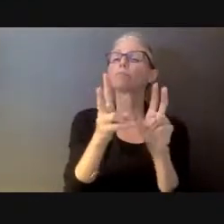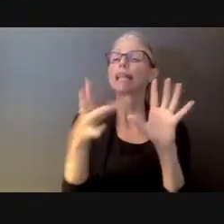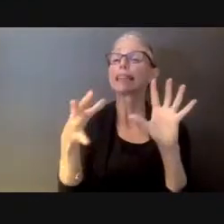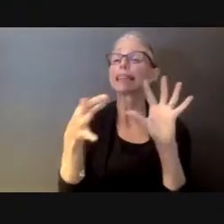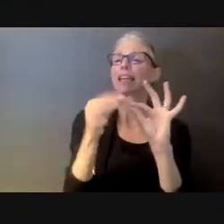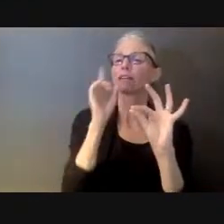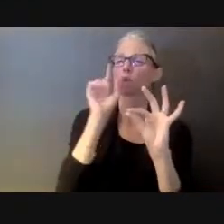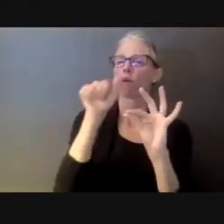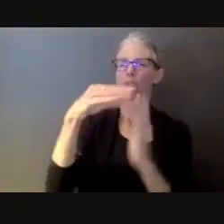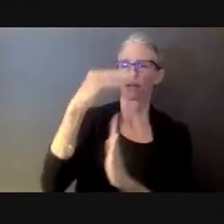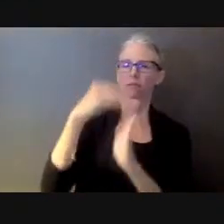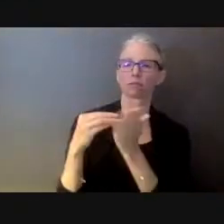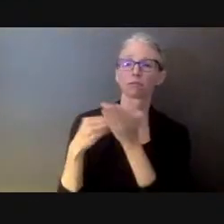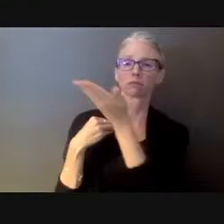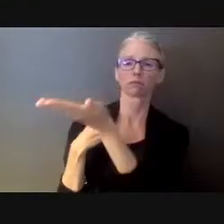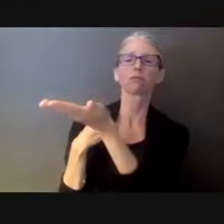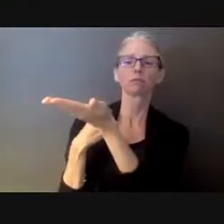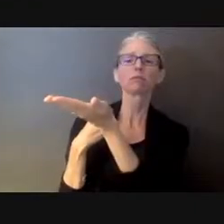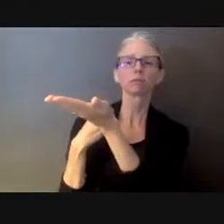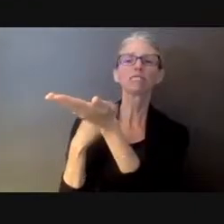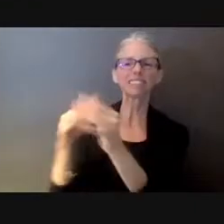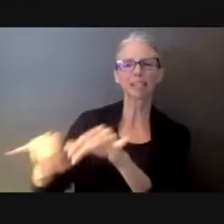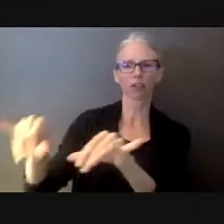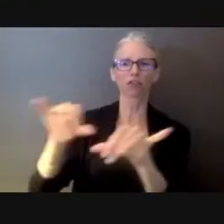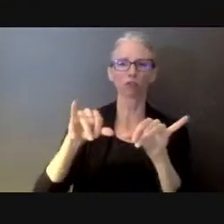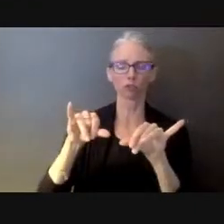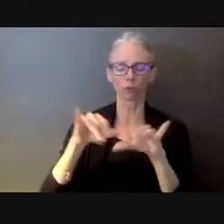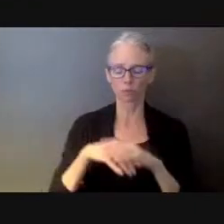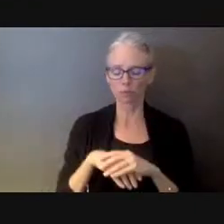My understanding is that when you